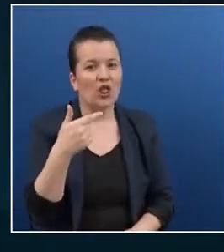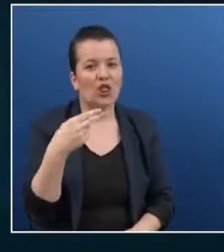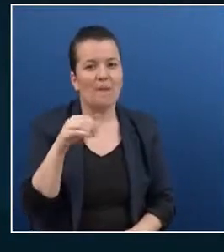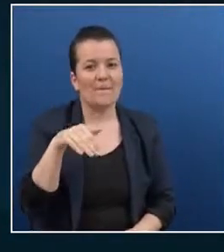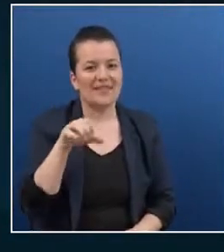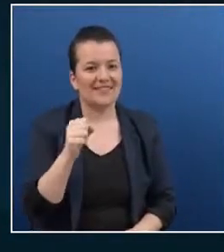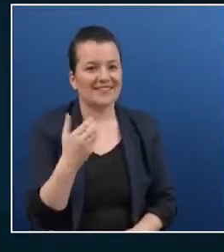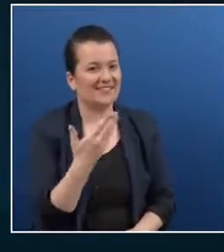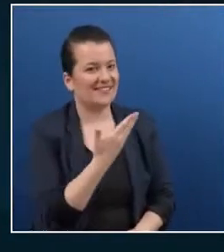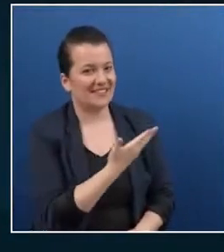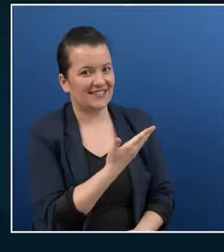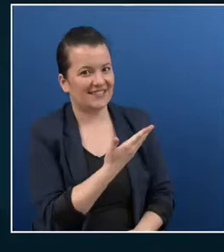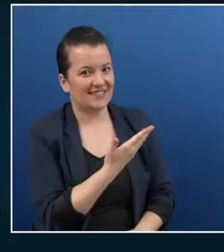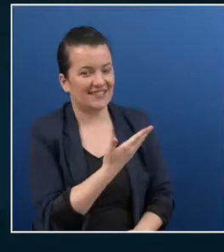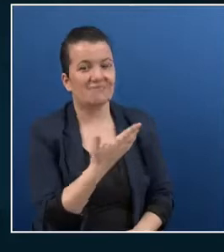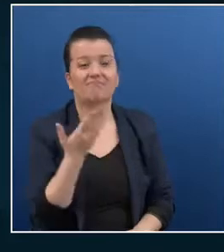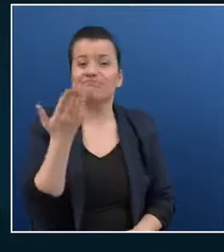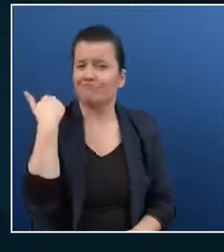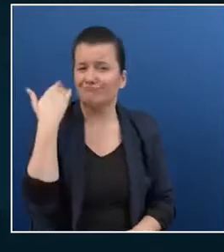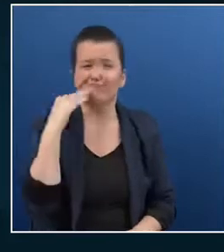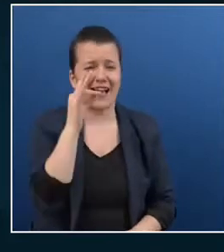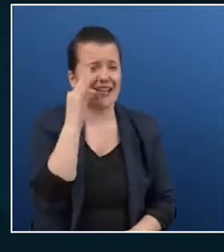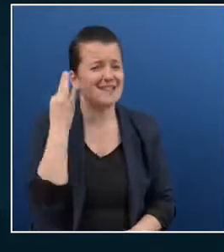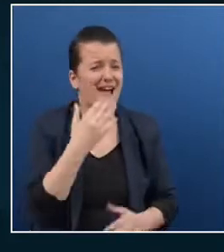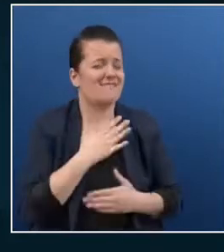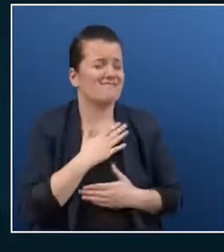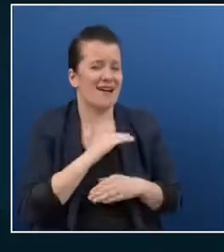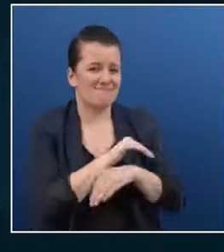my cat, and she looks a little cranky.